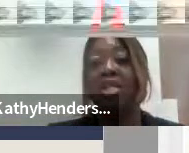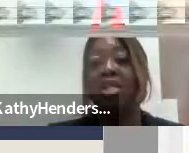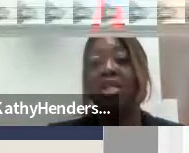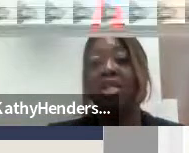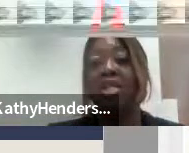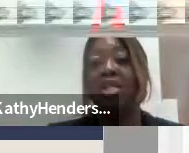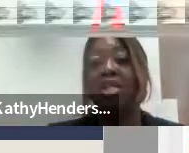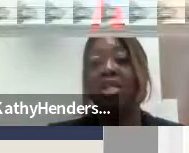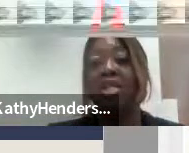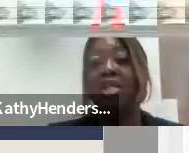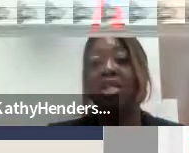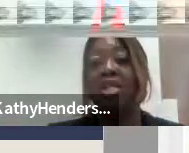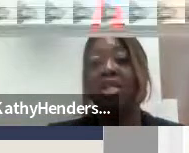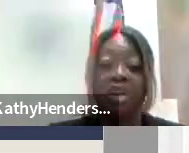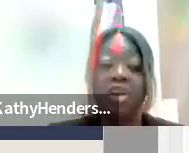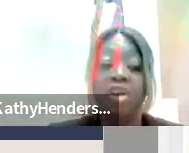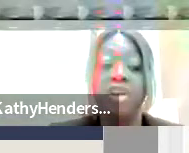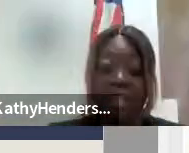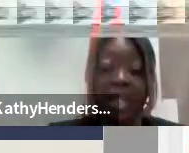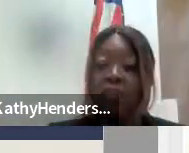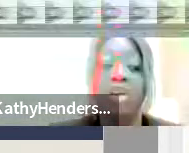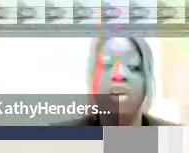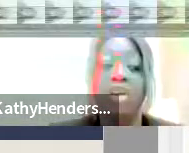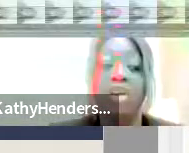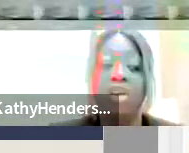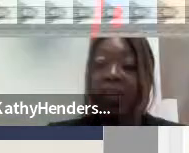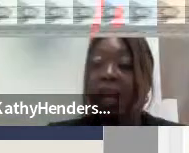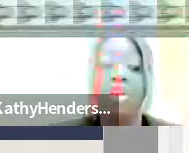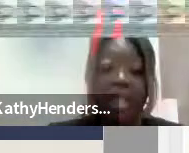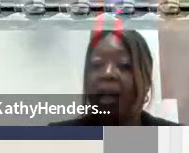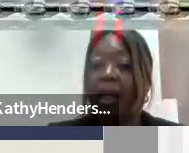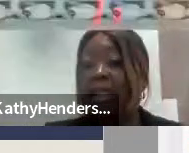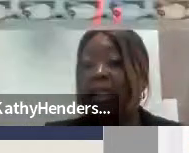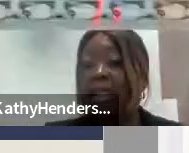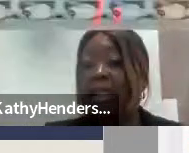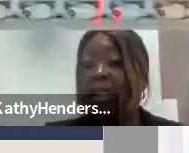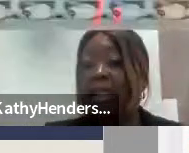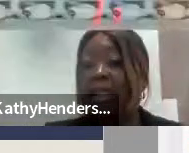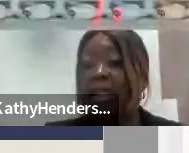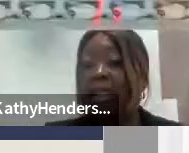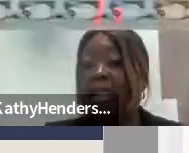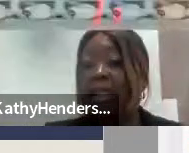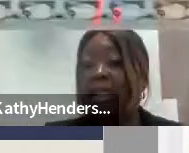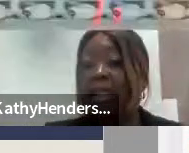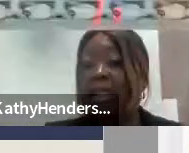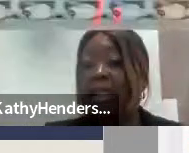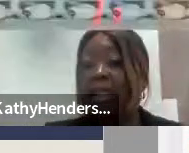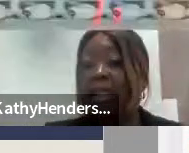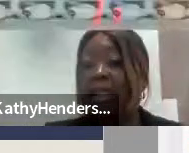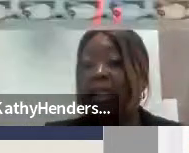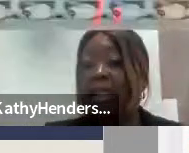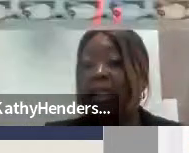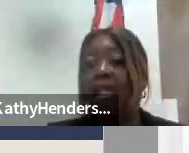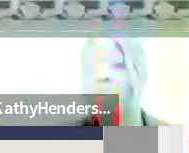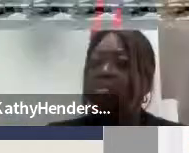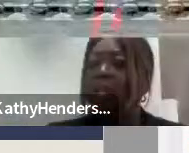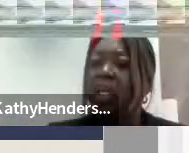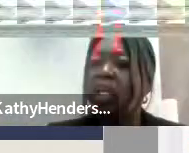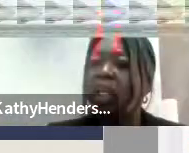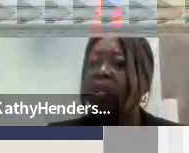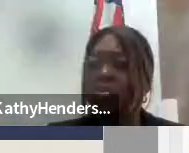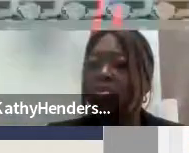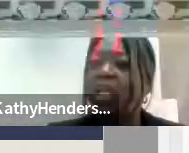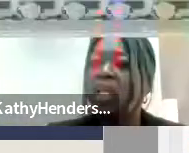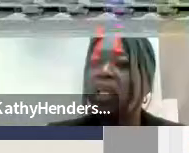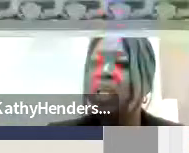aggressive and it doesn't work for the community. And I would like to see any letters of support that you have. And